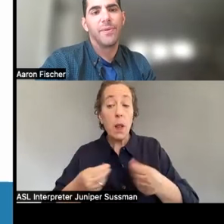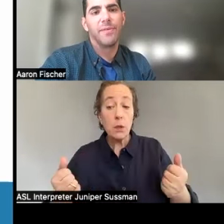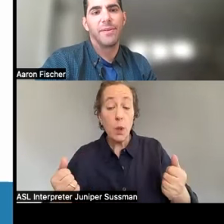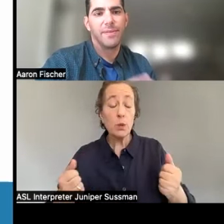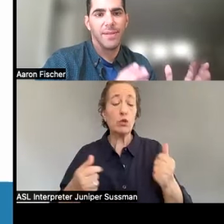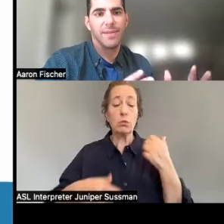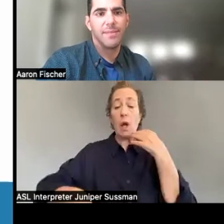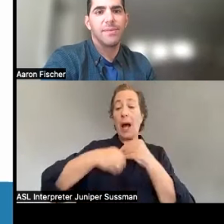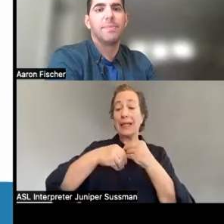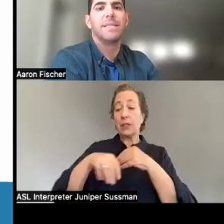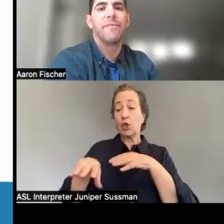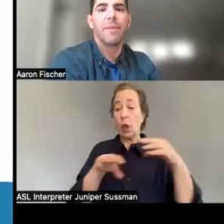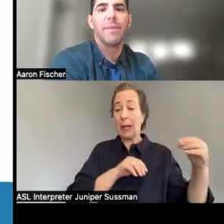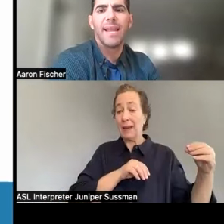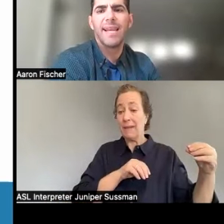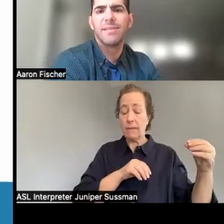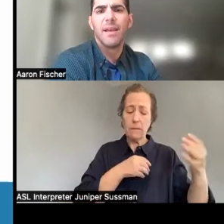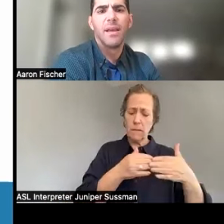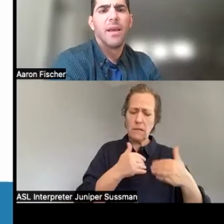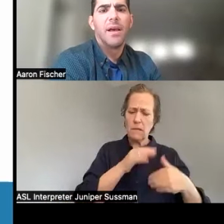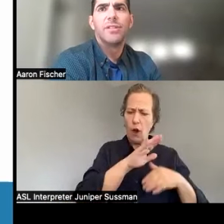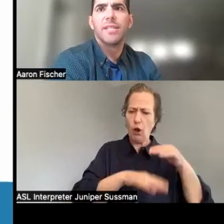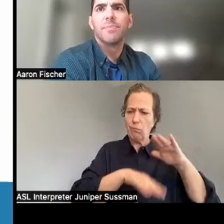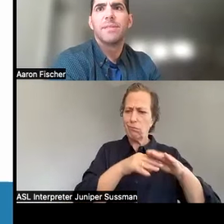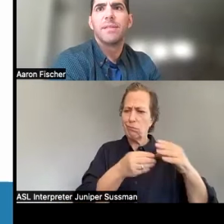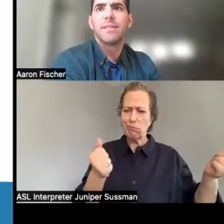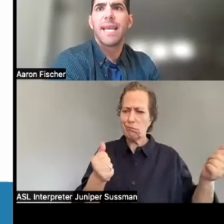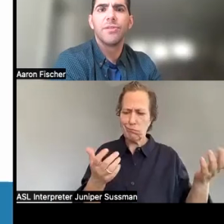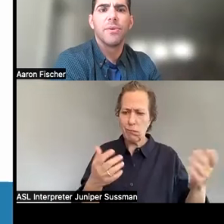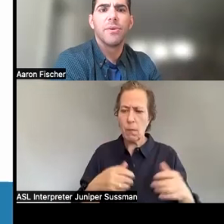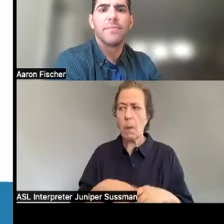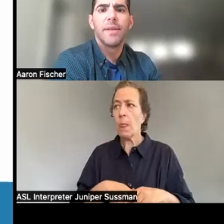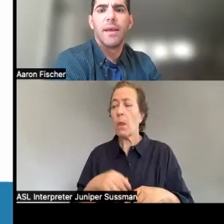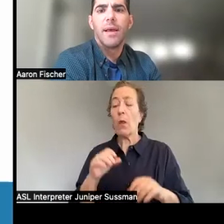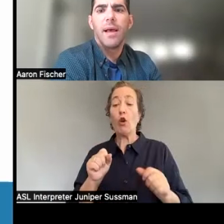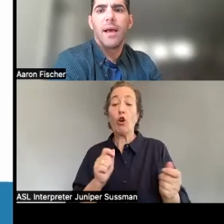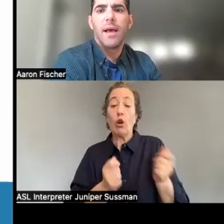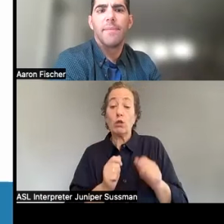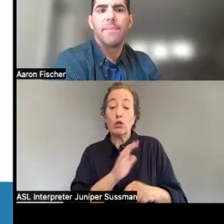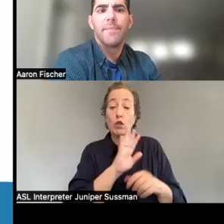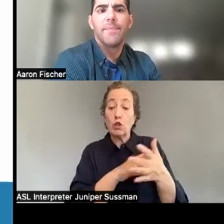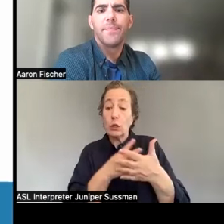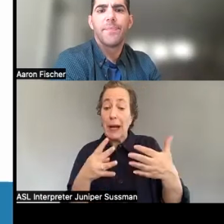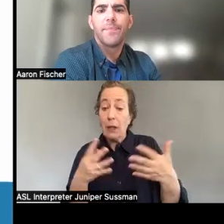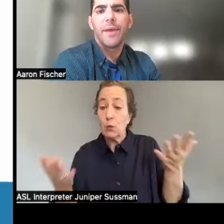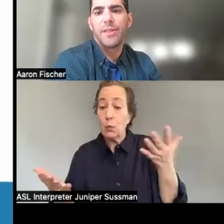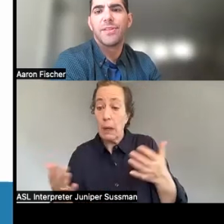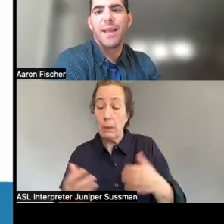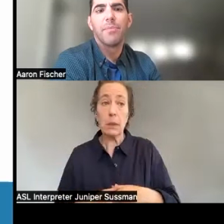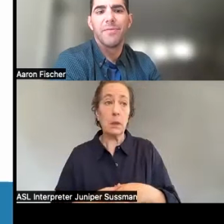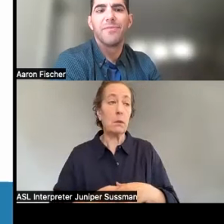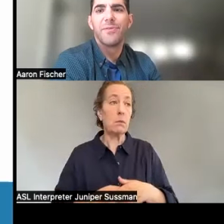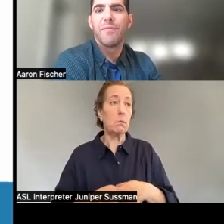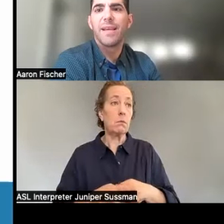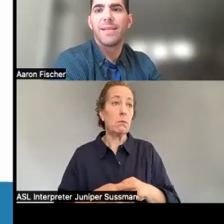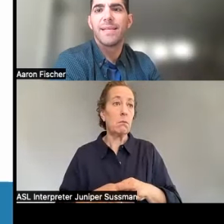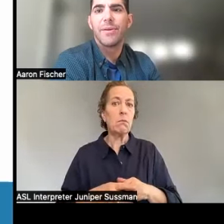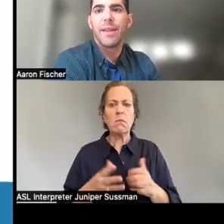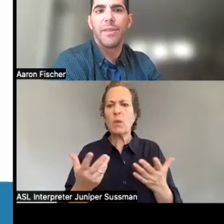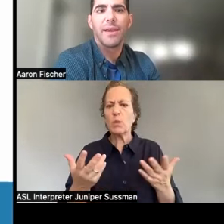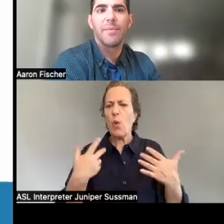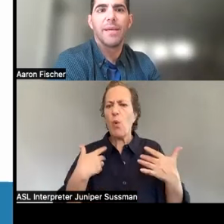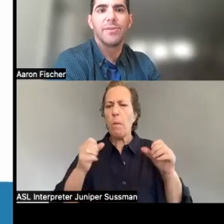sort of a specific amount of days, adjustments to schedule, I think there's a number of sort of